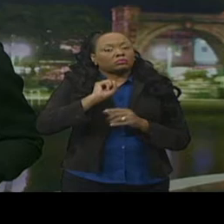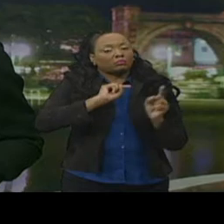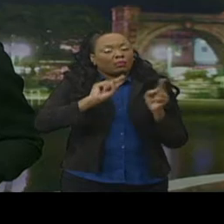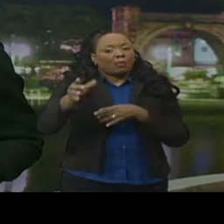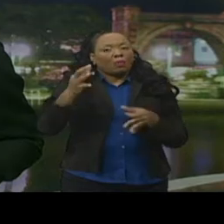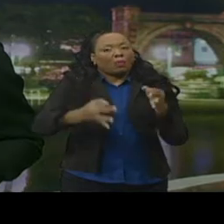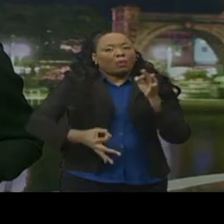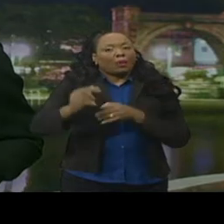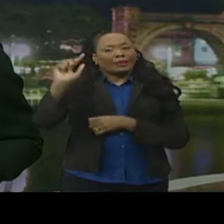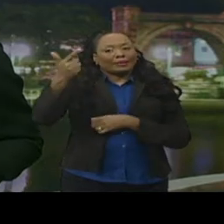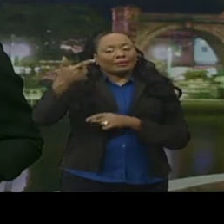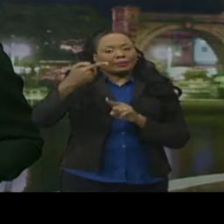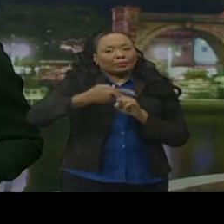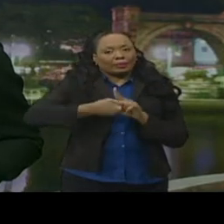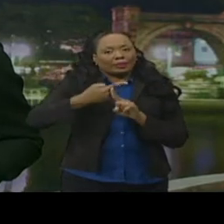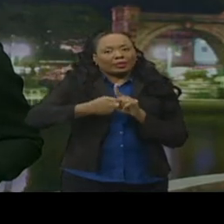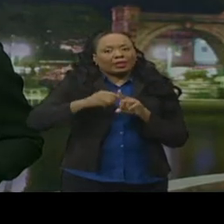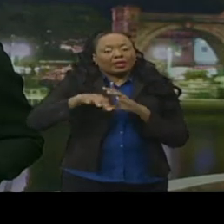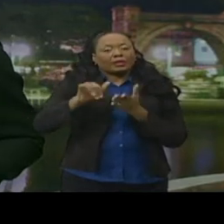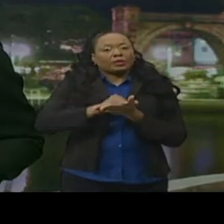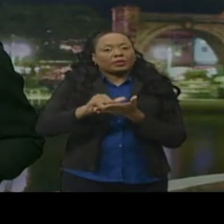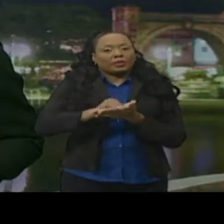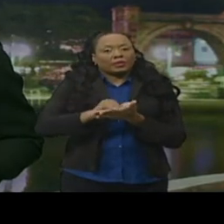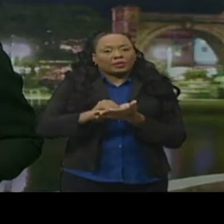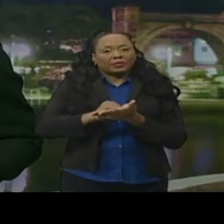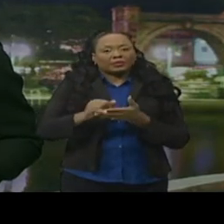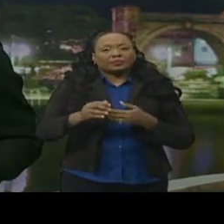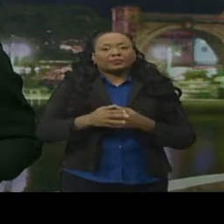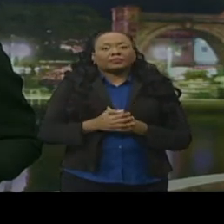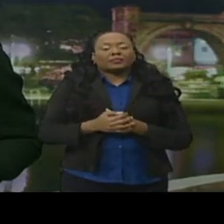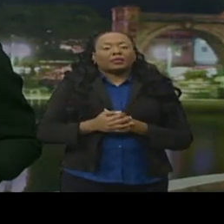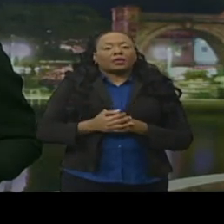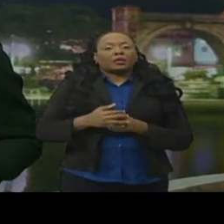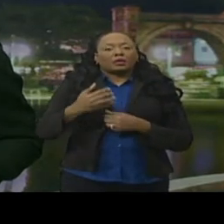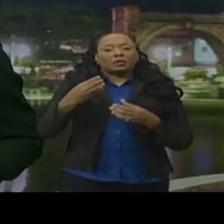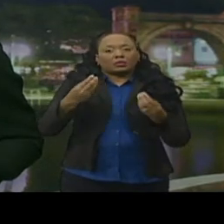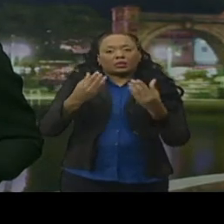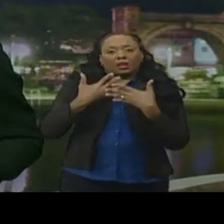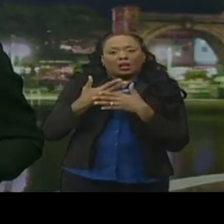came via email to CBC's Shane Jones from the Public Information